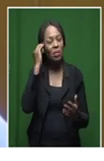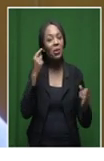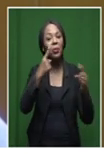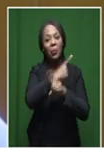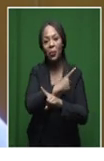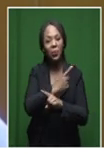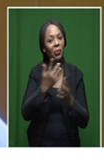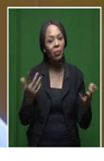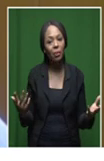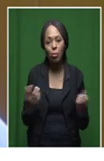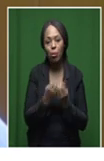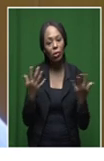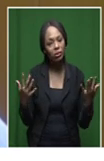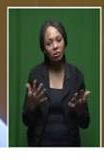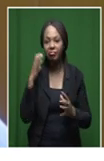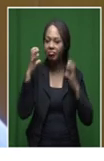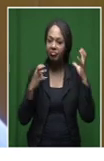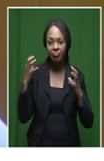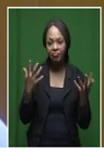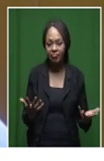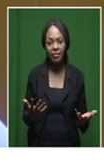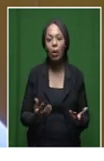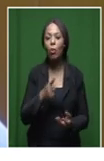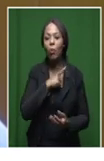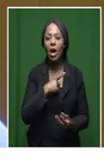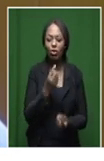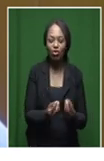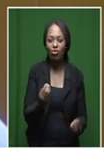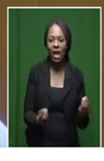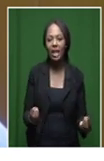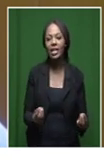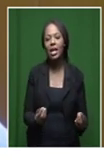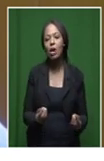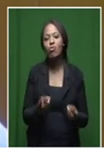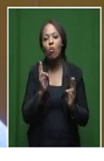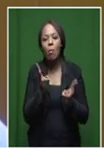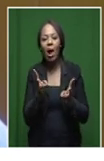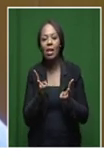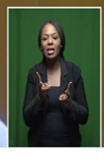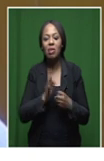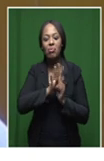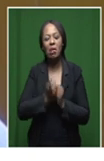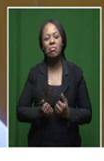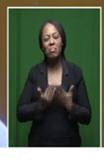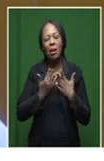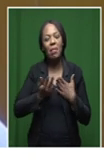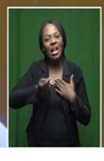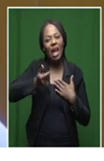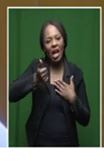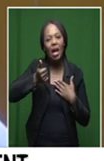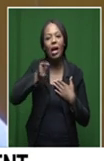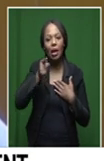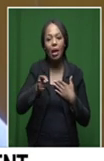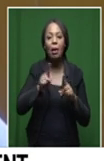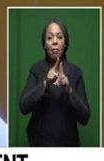is true that children tend to have milder COVID infection. But we know that certainly during the third